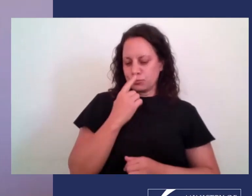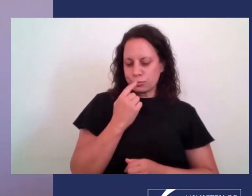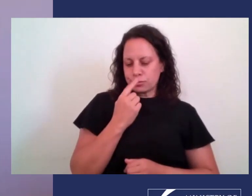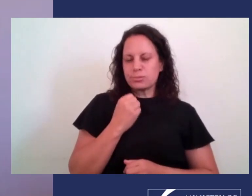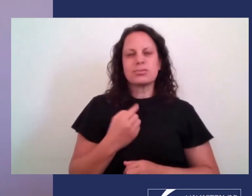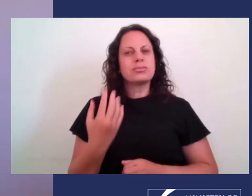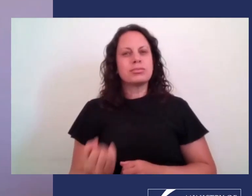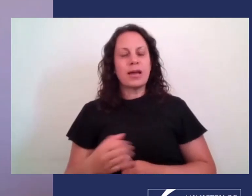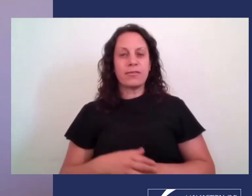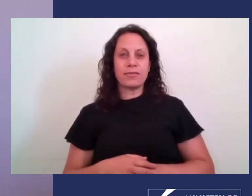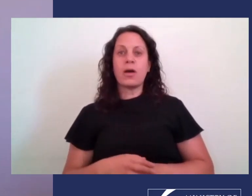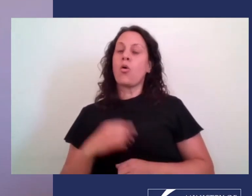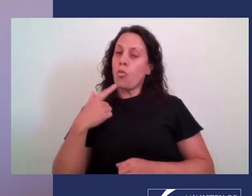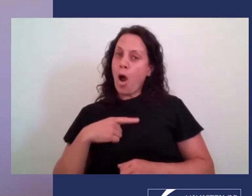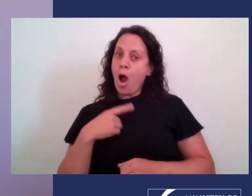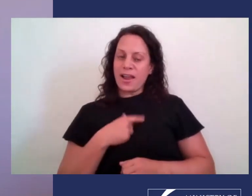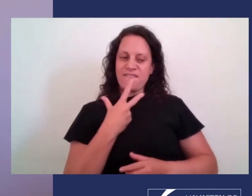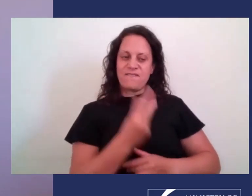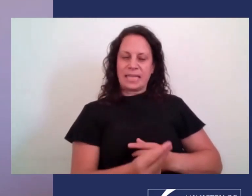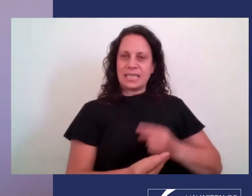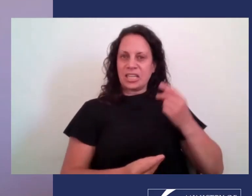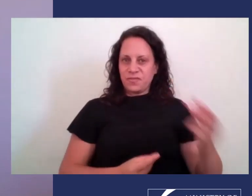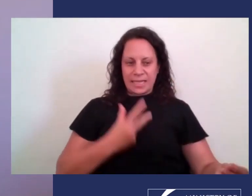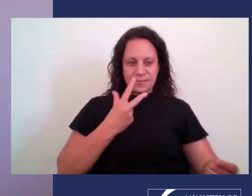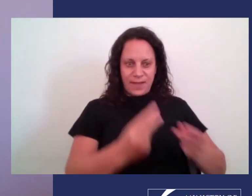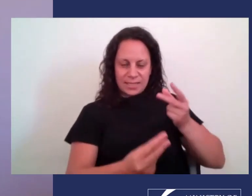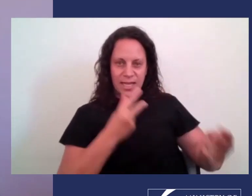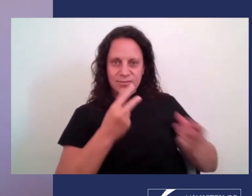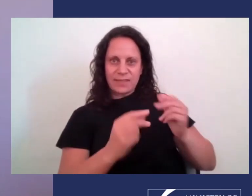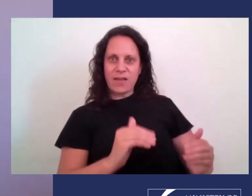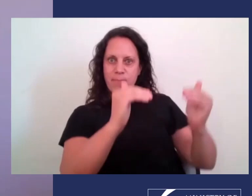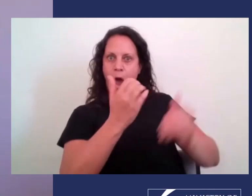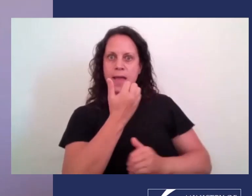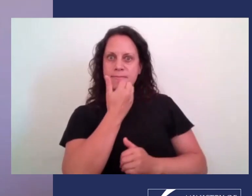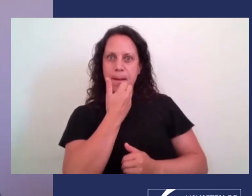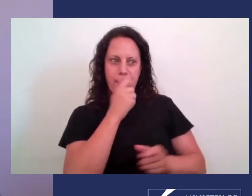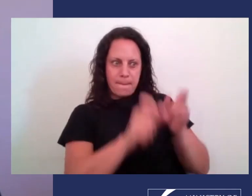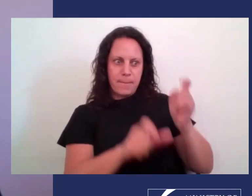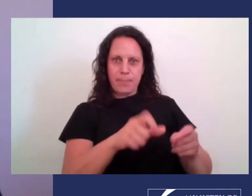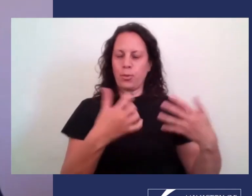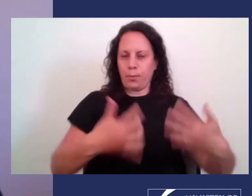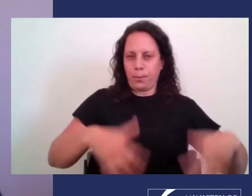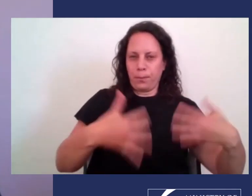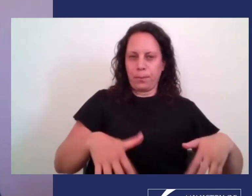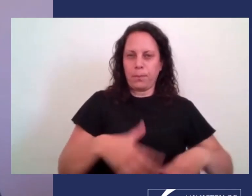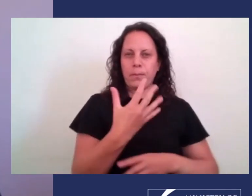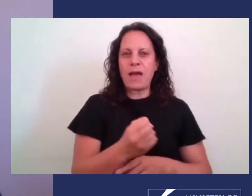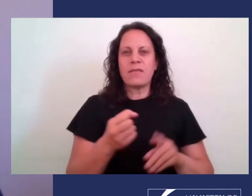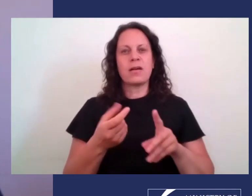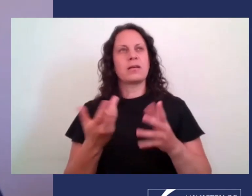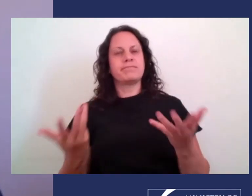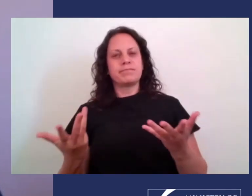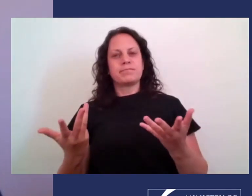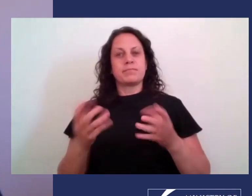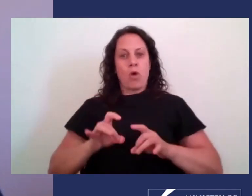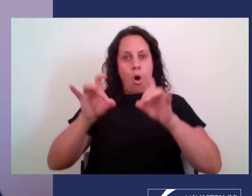disease, is due to vaccination. That we have had such high levels of vaccination in places like Australia